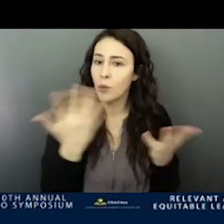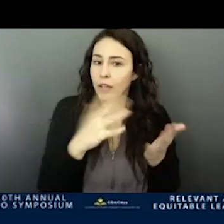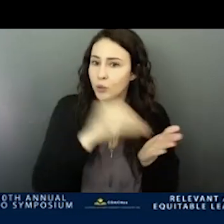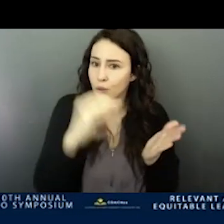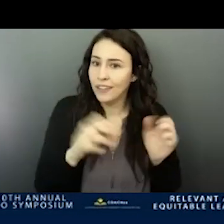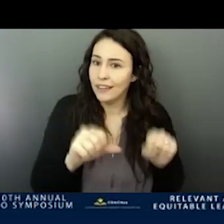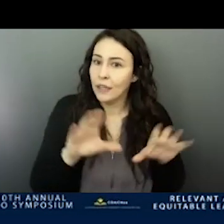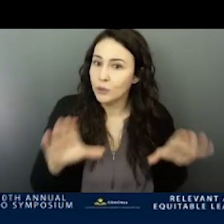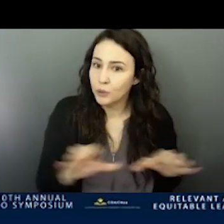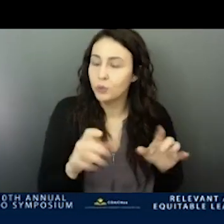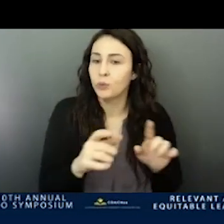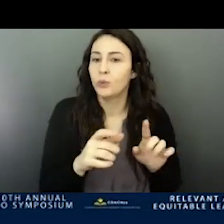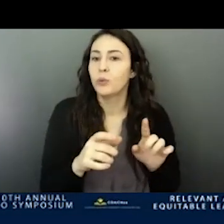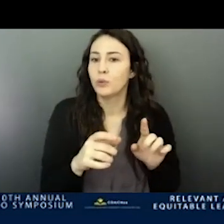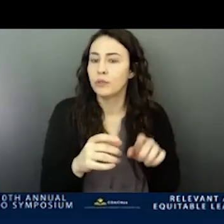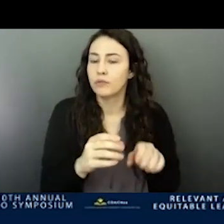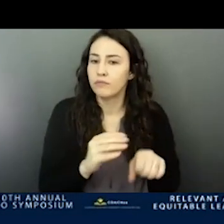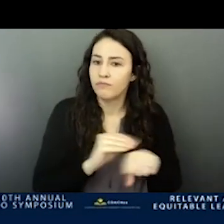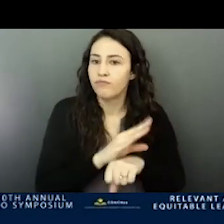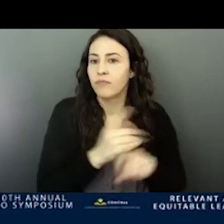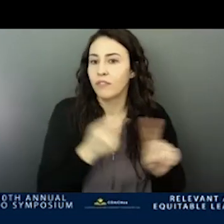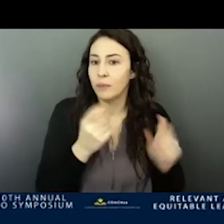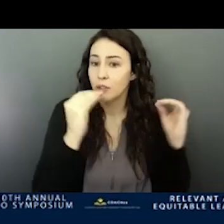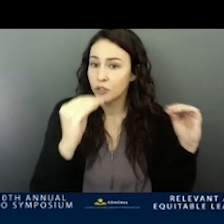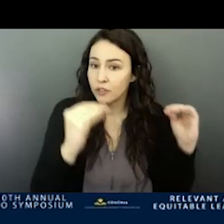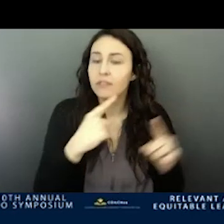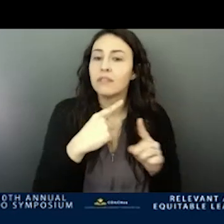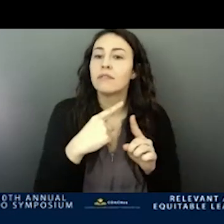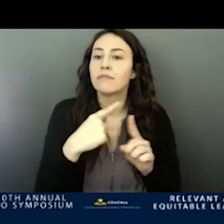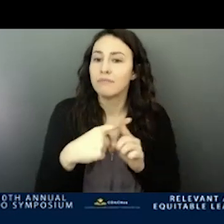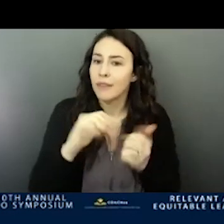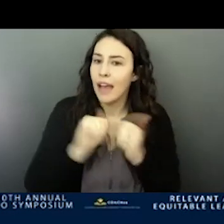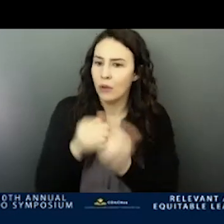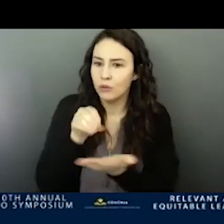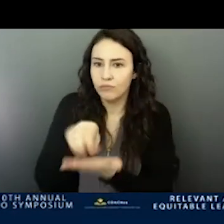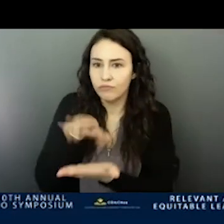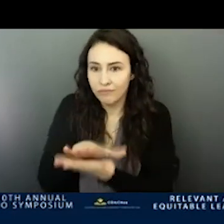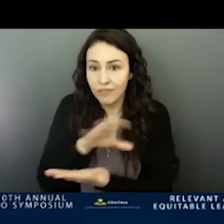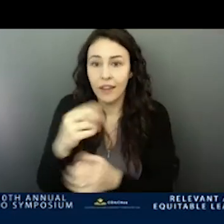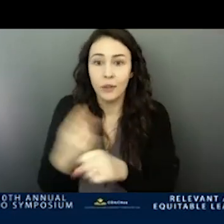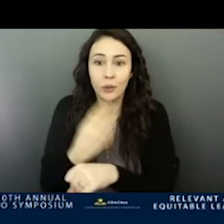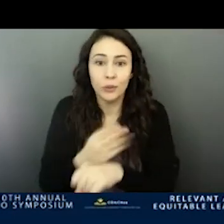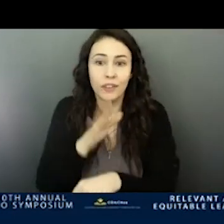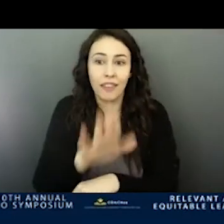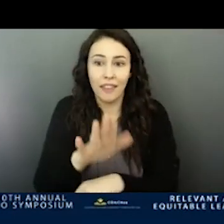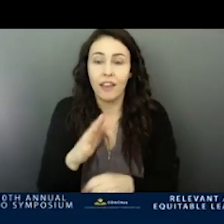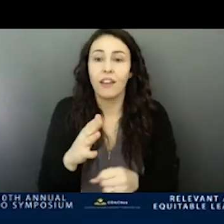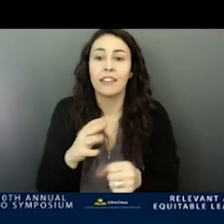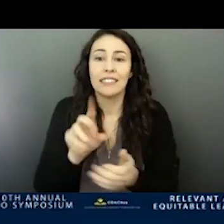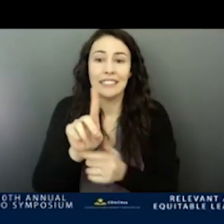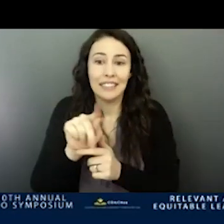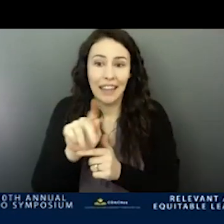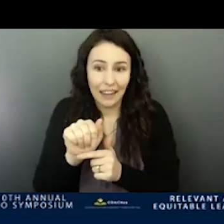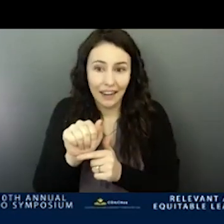of instruction and how we can document and use student learning outcomes assessment data to